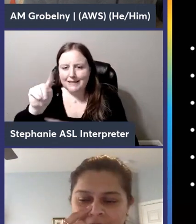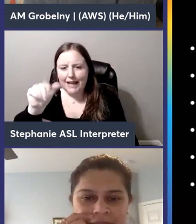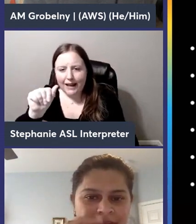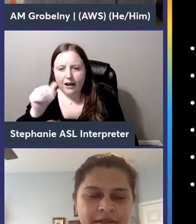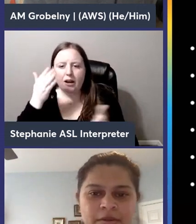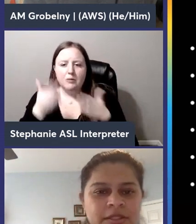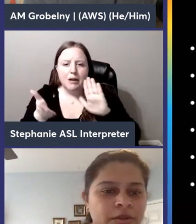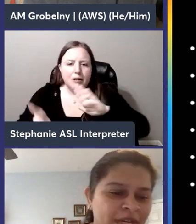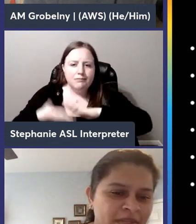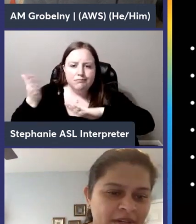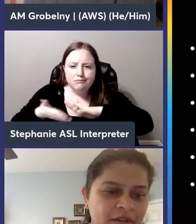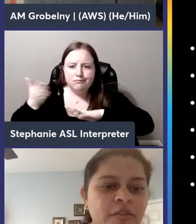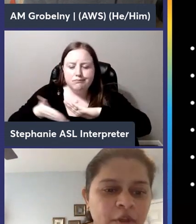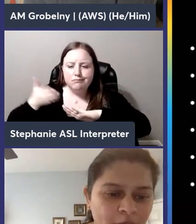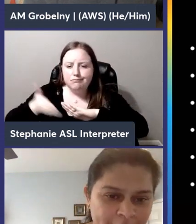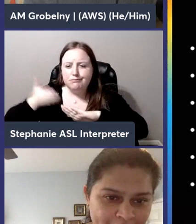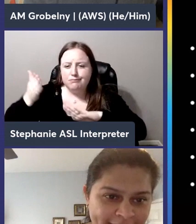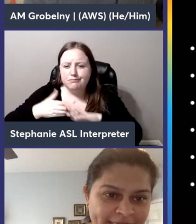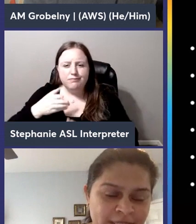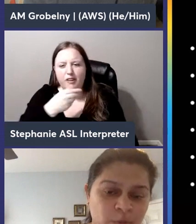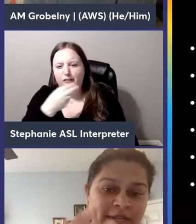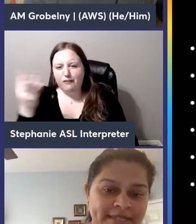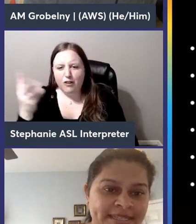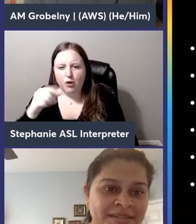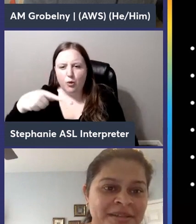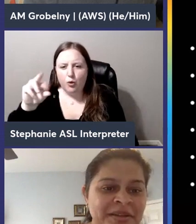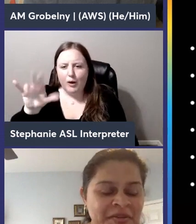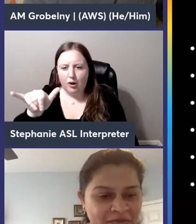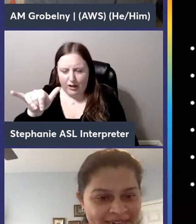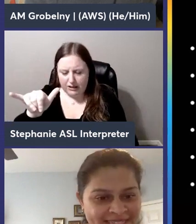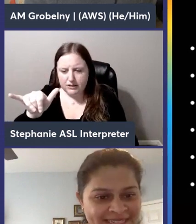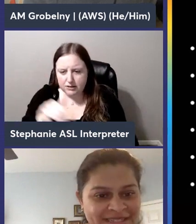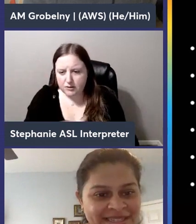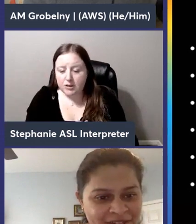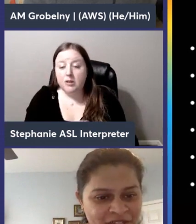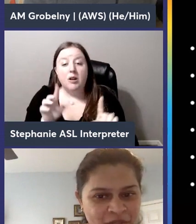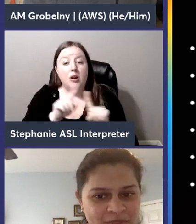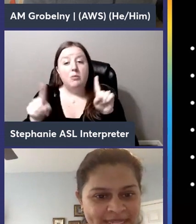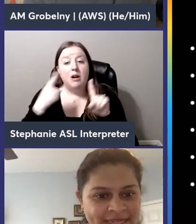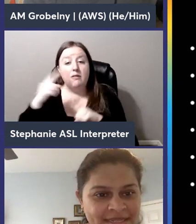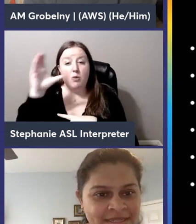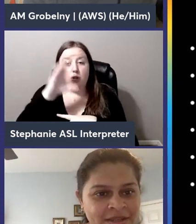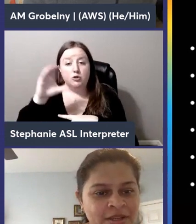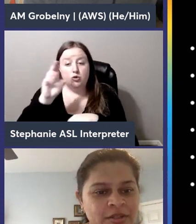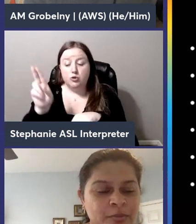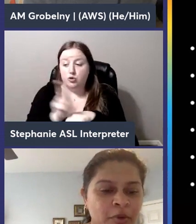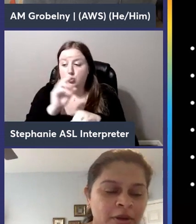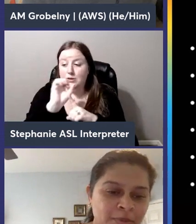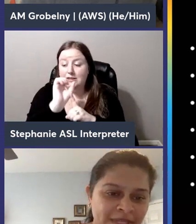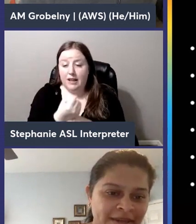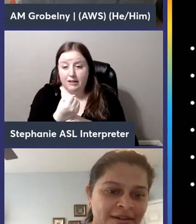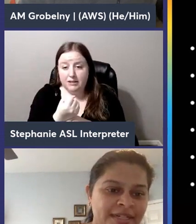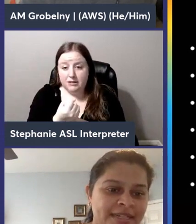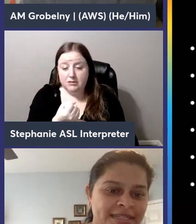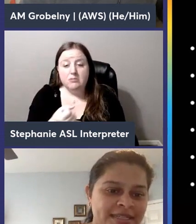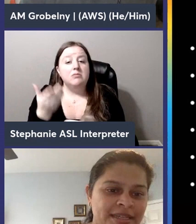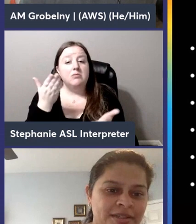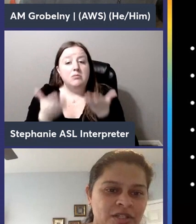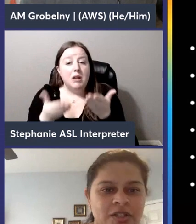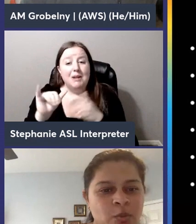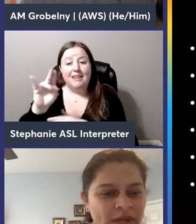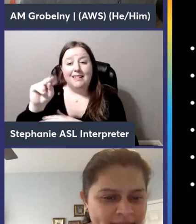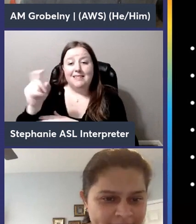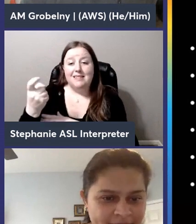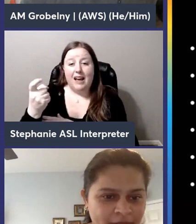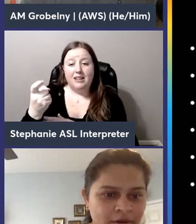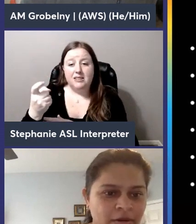just running it, you know, you might be running fewer queries. Whereas in the search use case, you probably are indexing